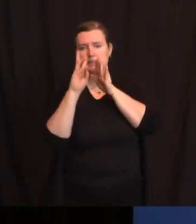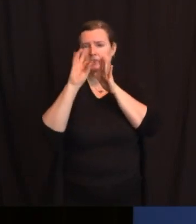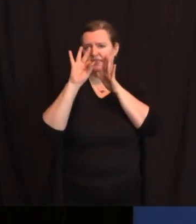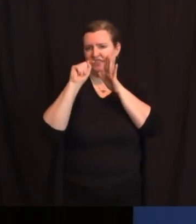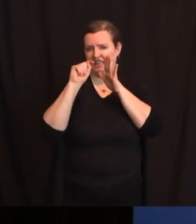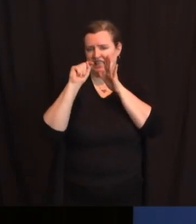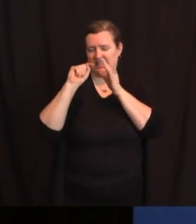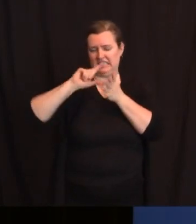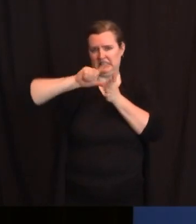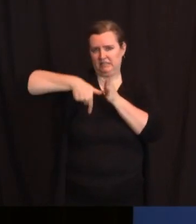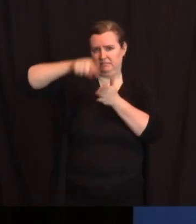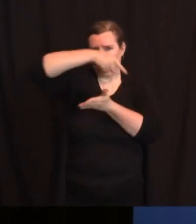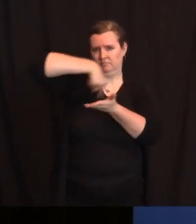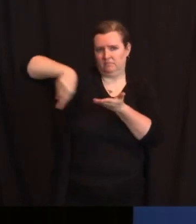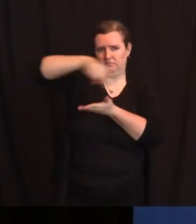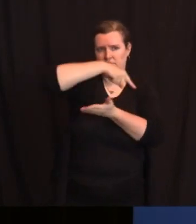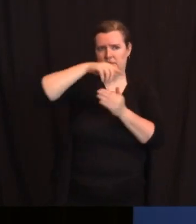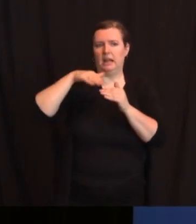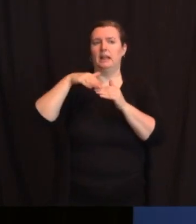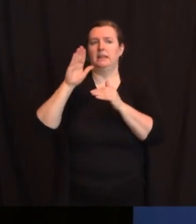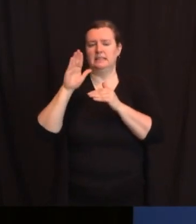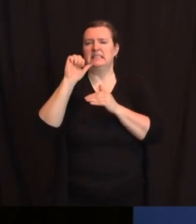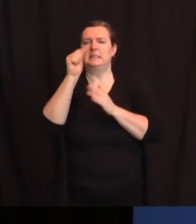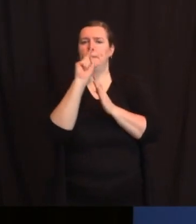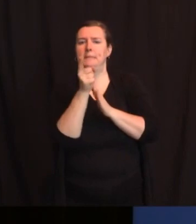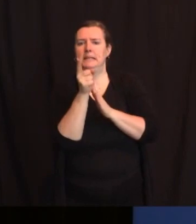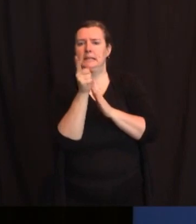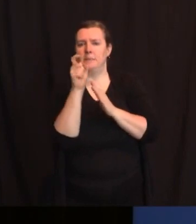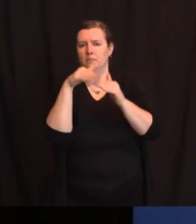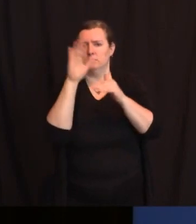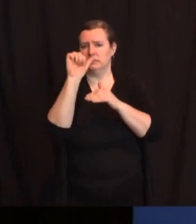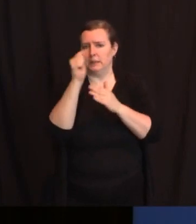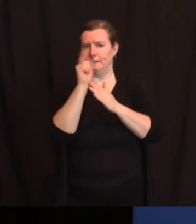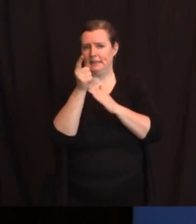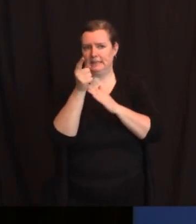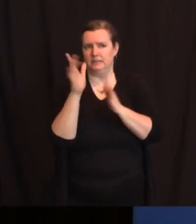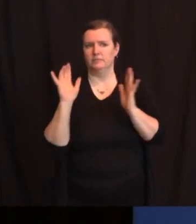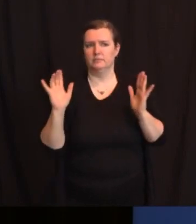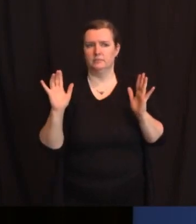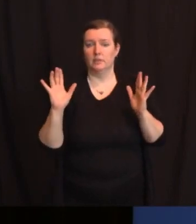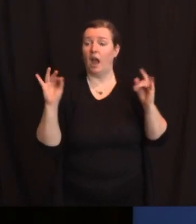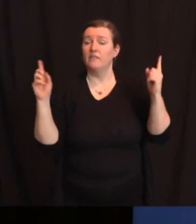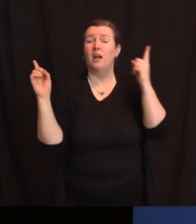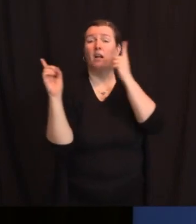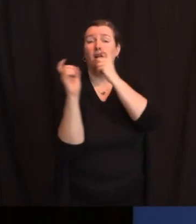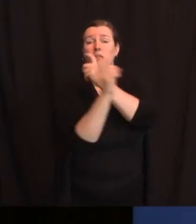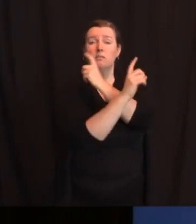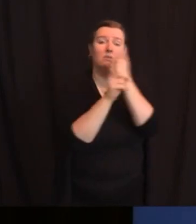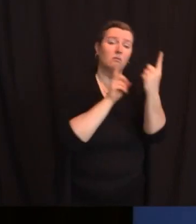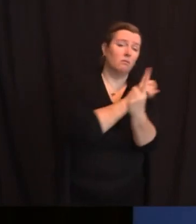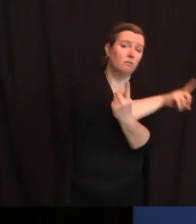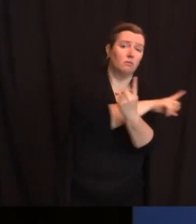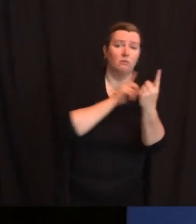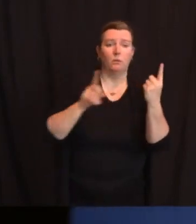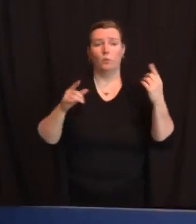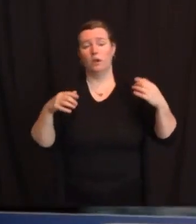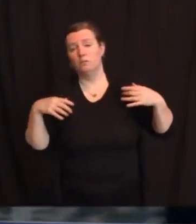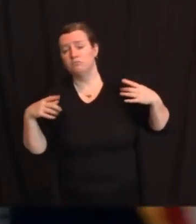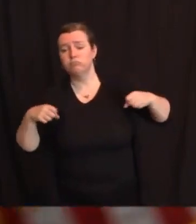So the casual, you're jogging by, you're at the ShopRite, very short interactions are not considered close contacts.